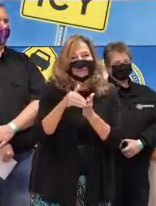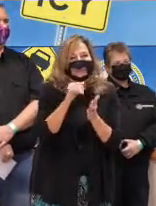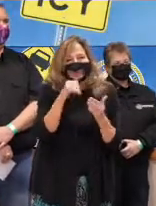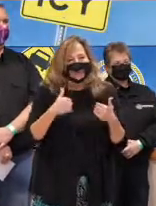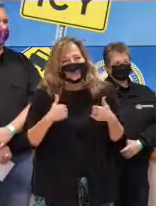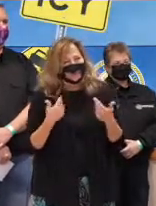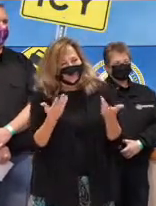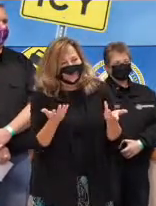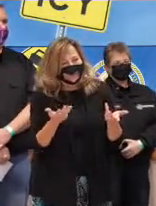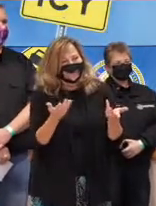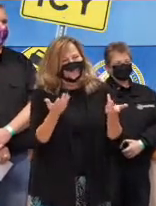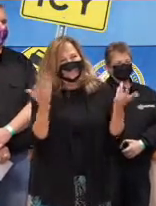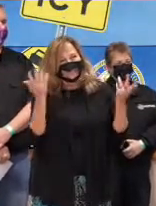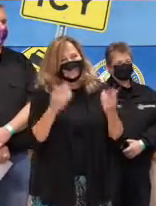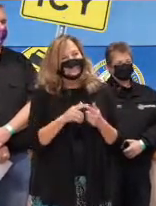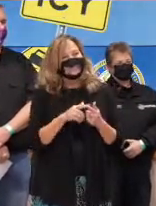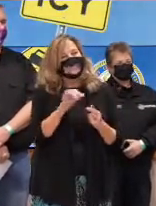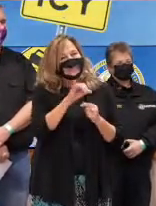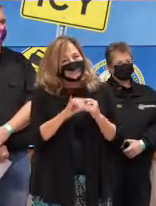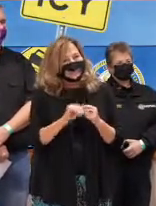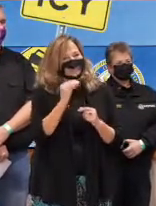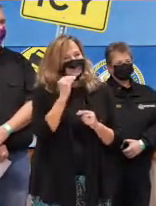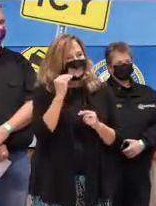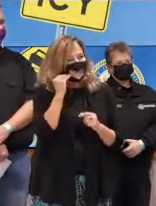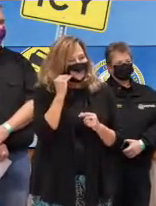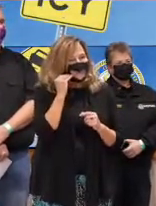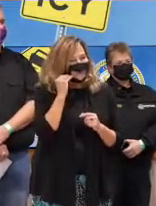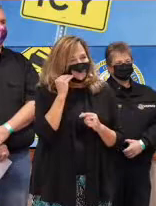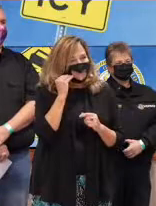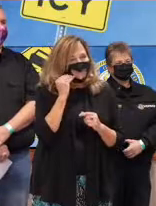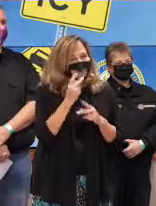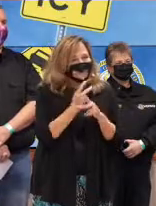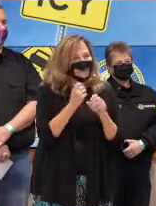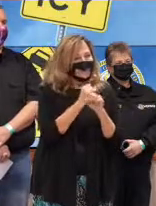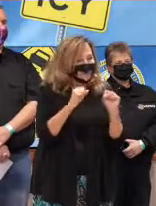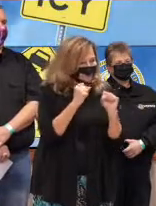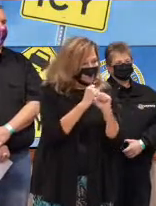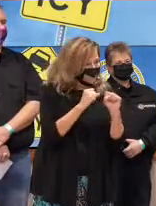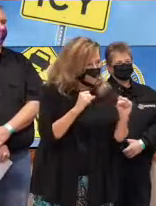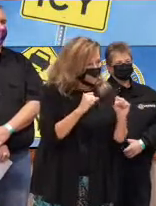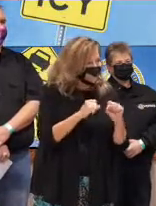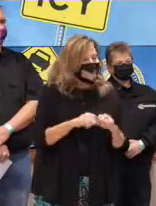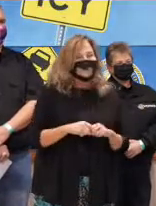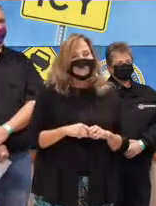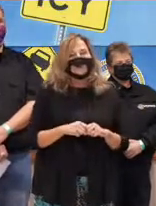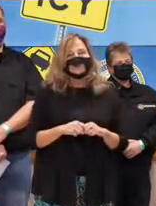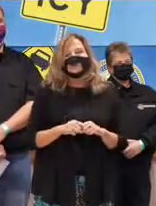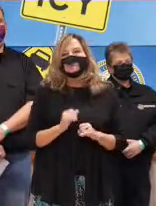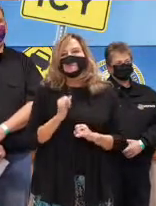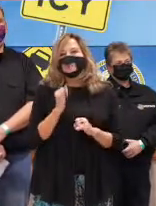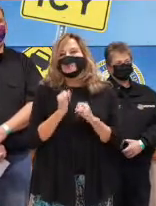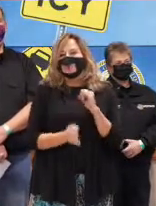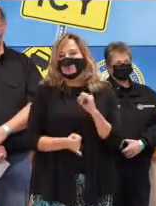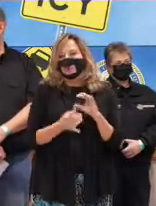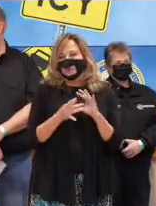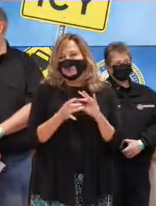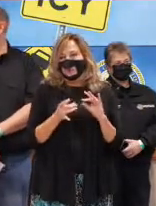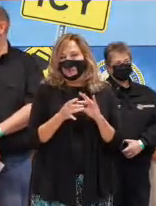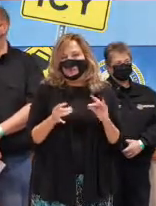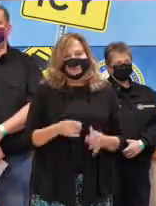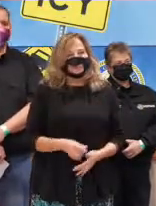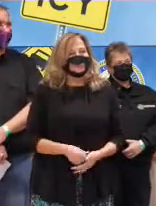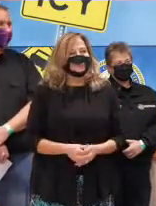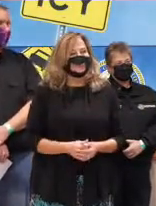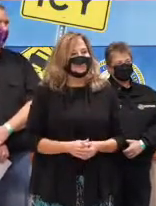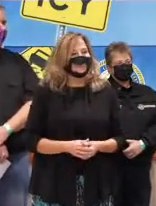You'll be helping all of us in keeping everyone safe. And then lastly, what I would say, coming up in a family where